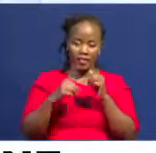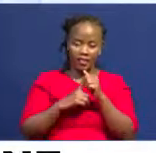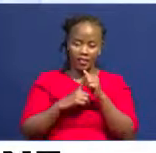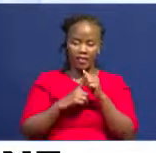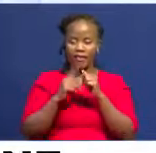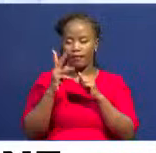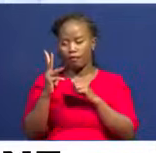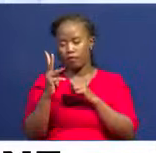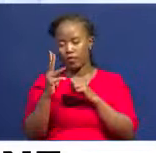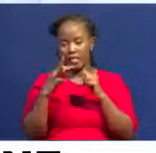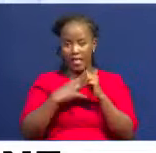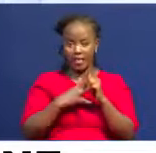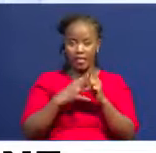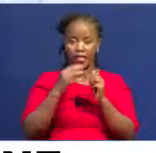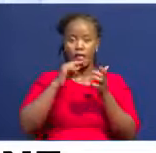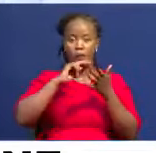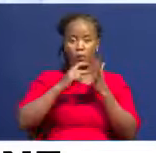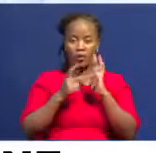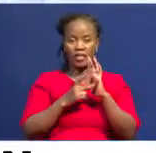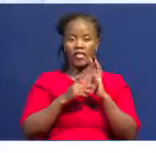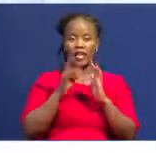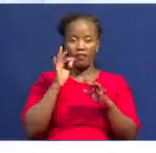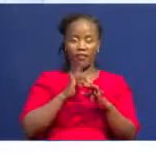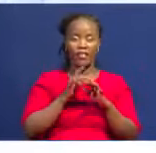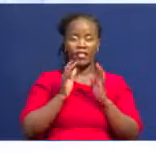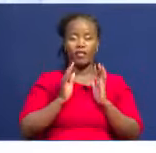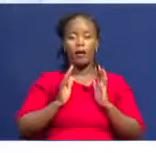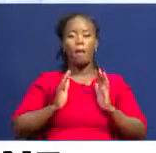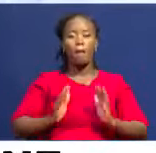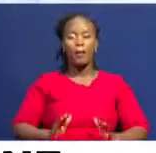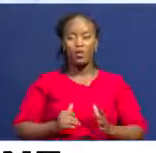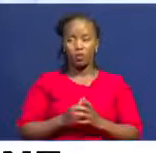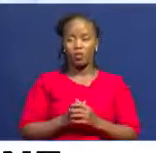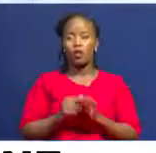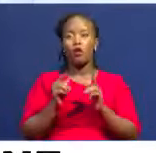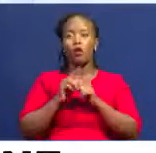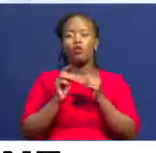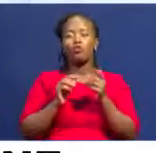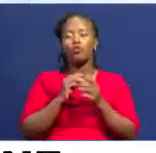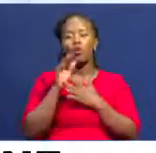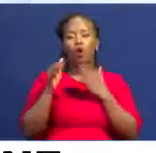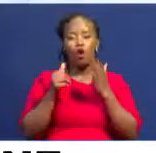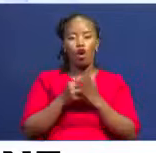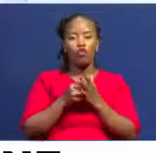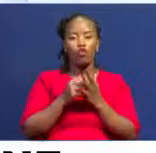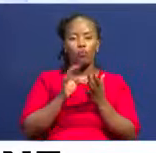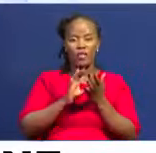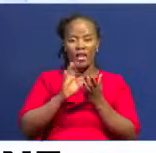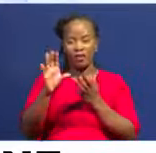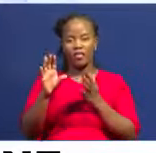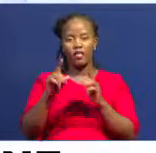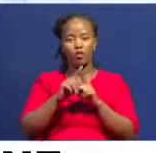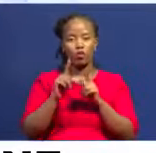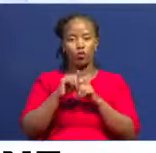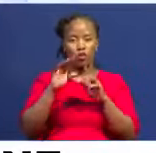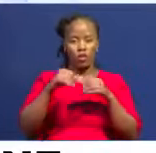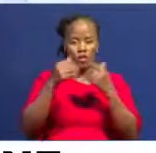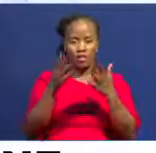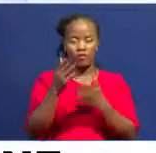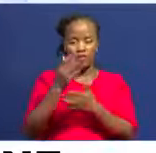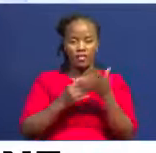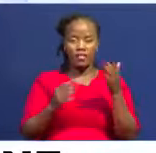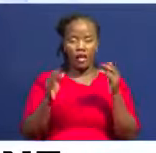1,648 project-affected persons will be allocated some land, and then they will also